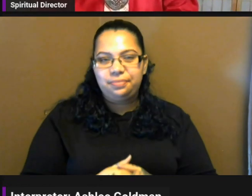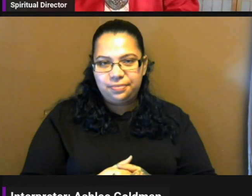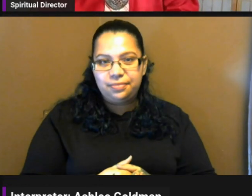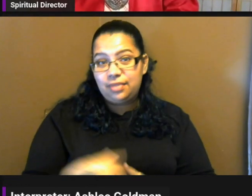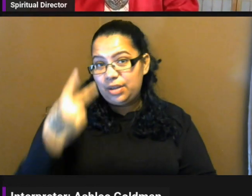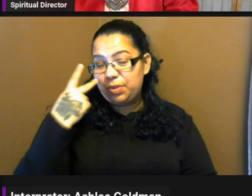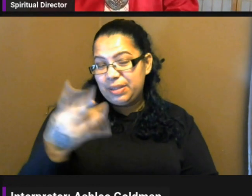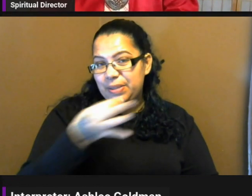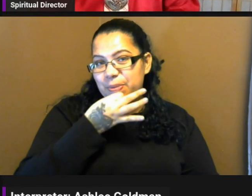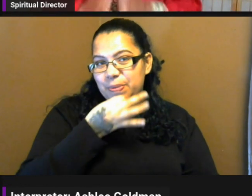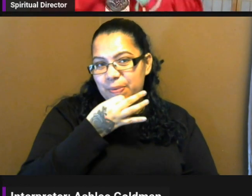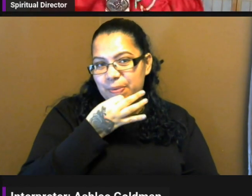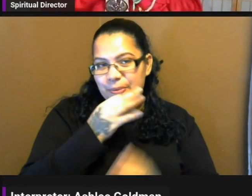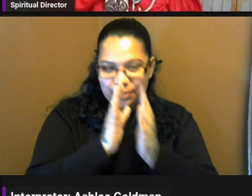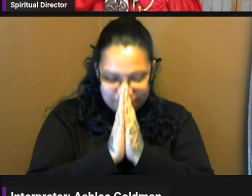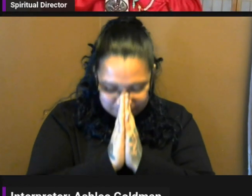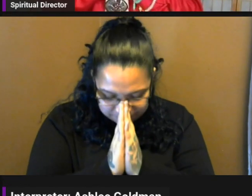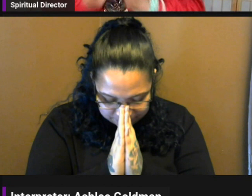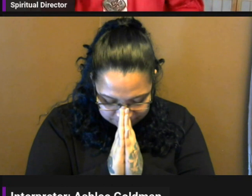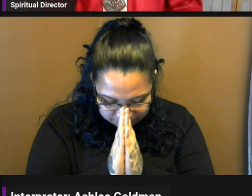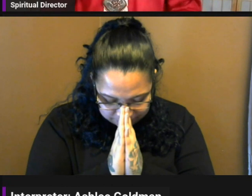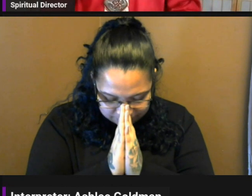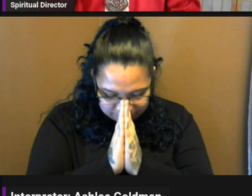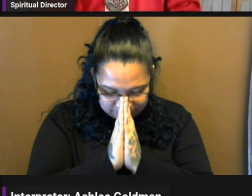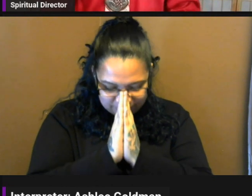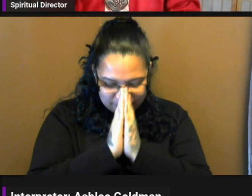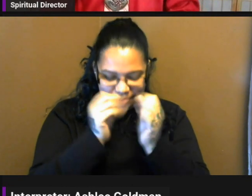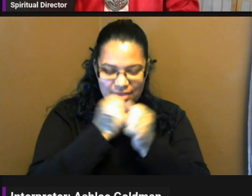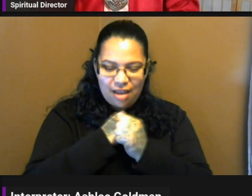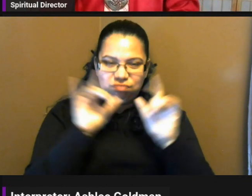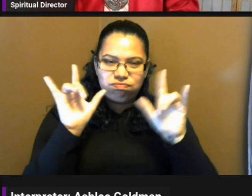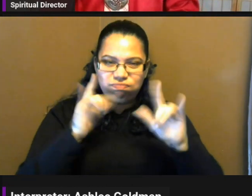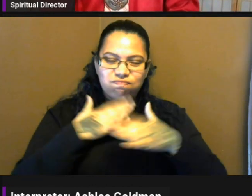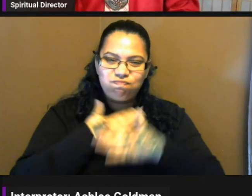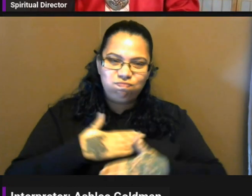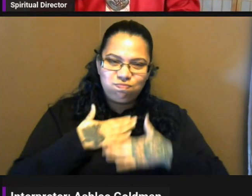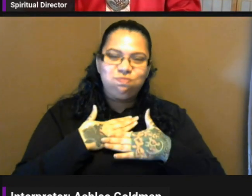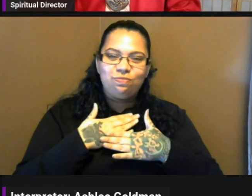So we will see you soon. Much love and appreciation.